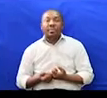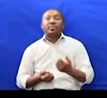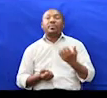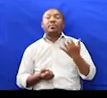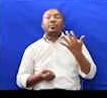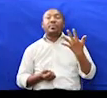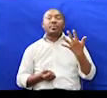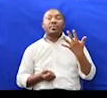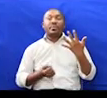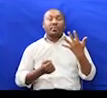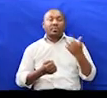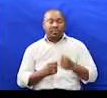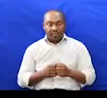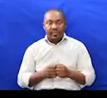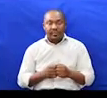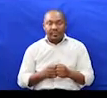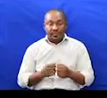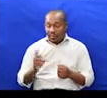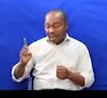which Dalton said, he said that